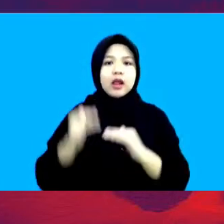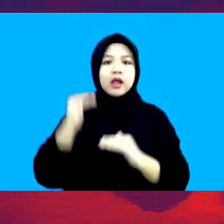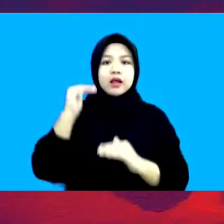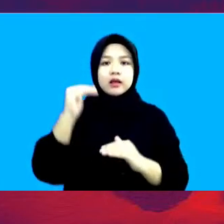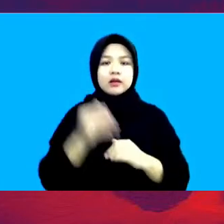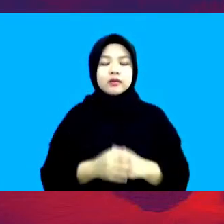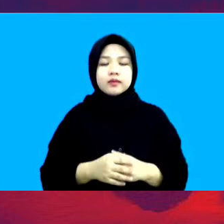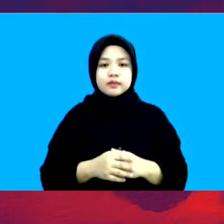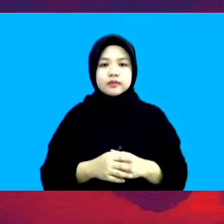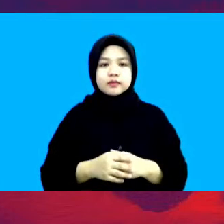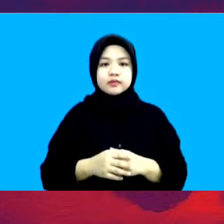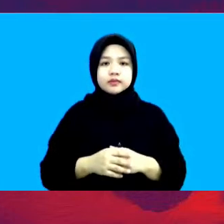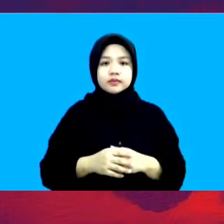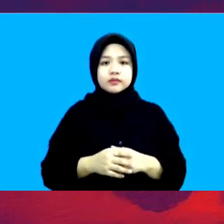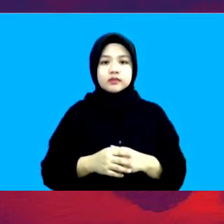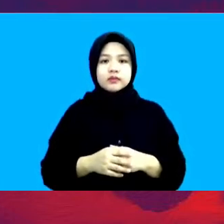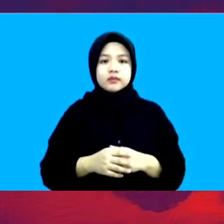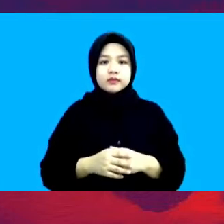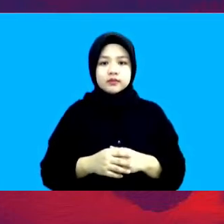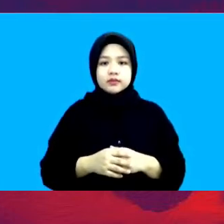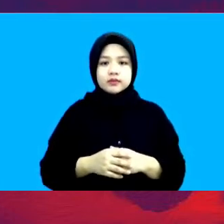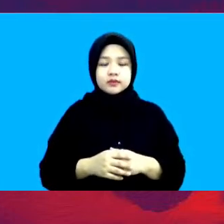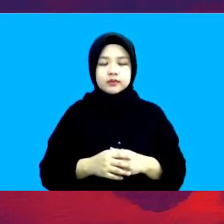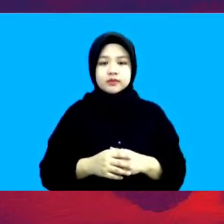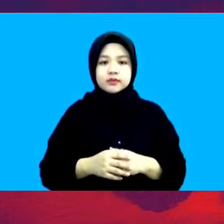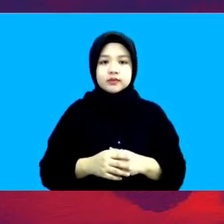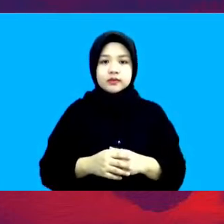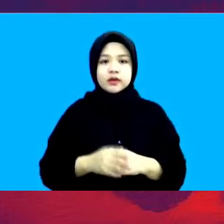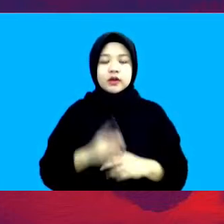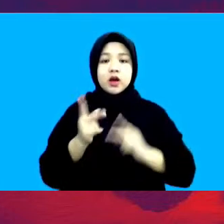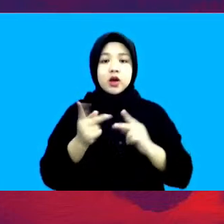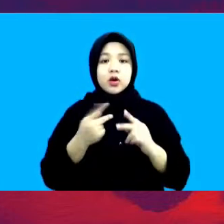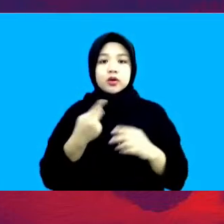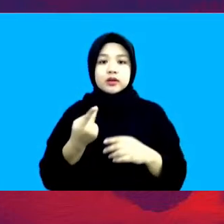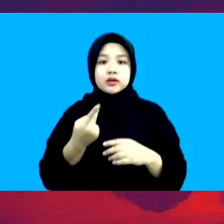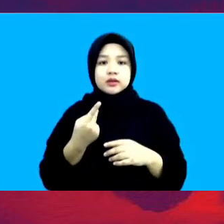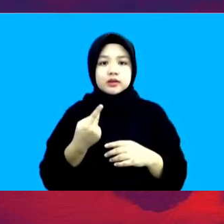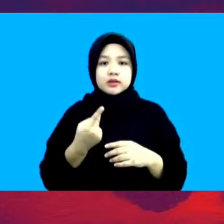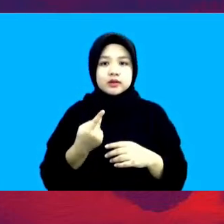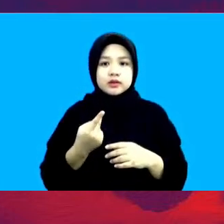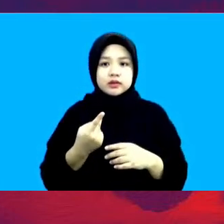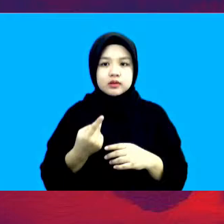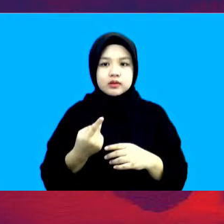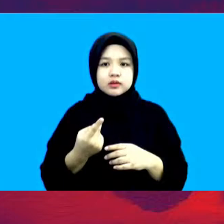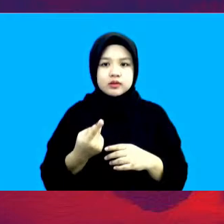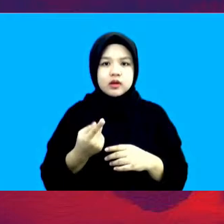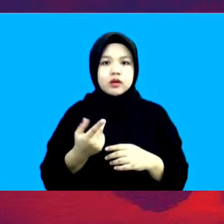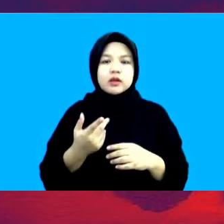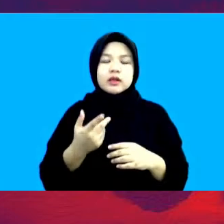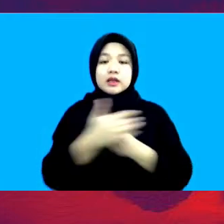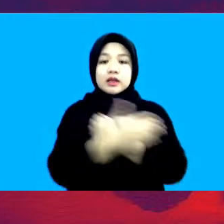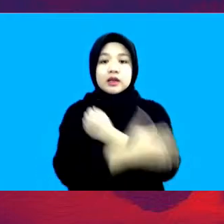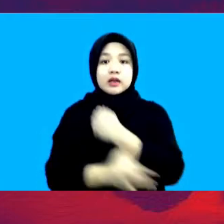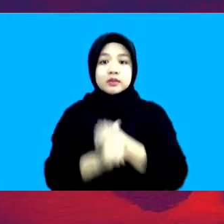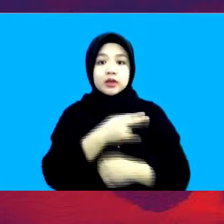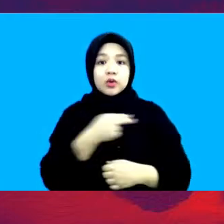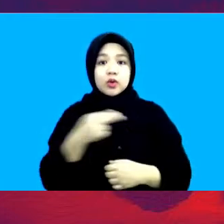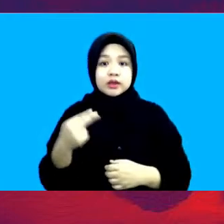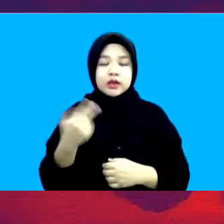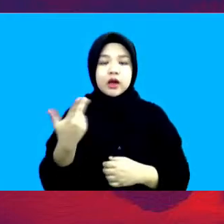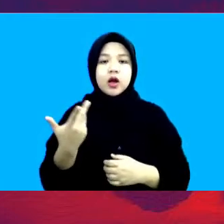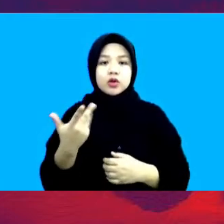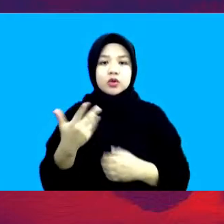because otherwise that could actually eat into our inflation substantially, because countries like Indonesia and Southeast Asia countries,